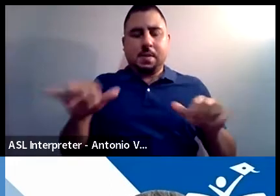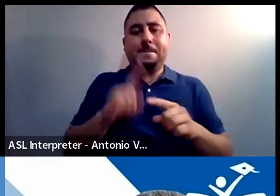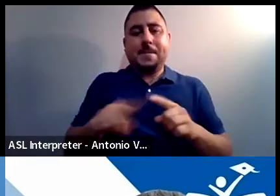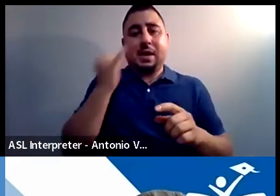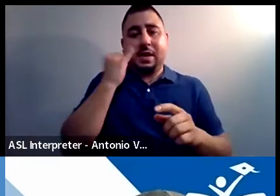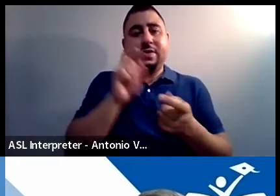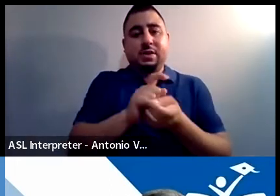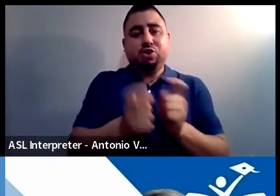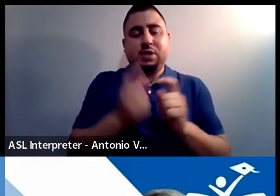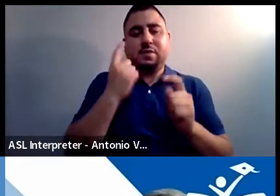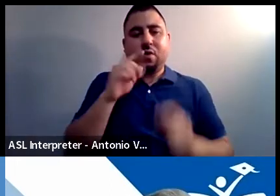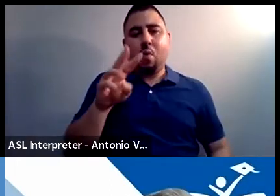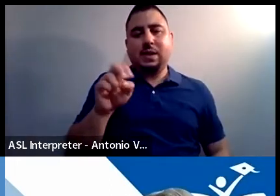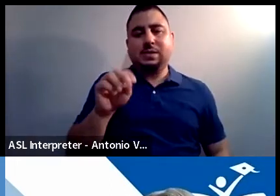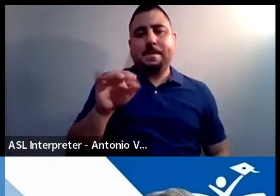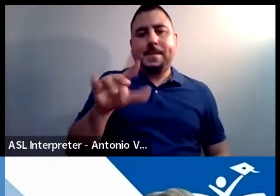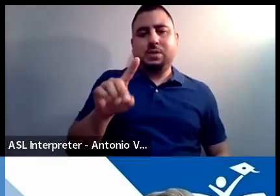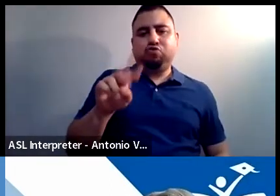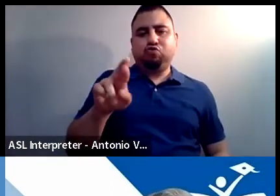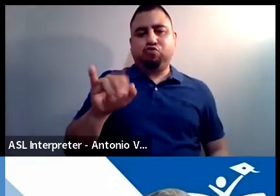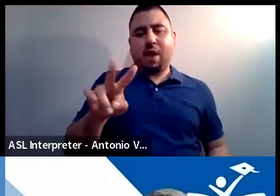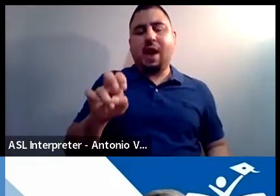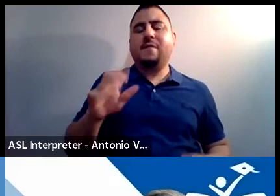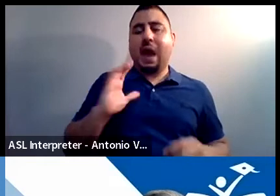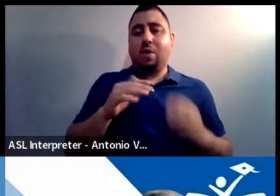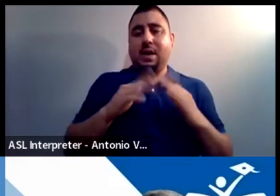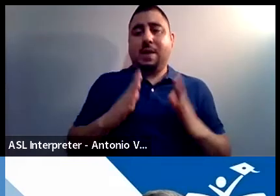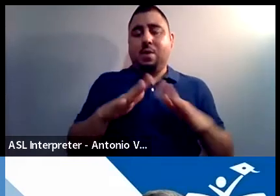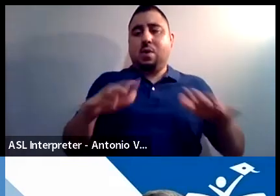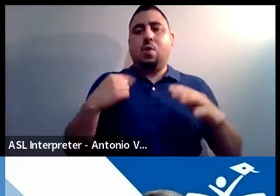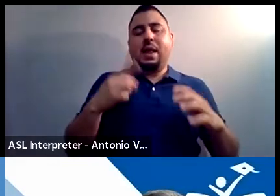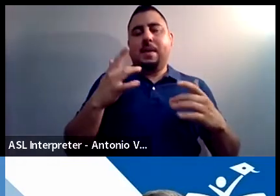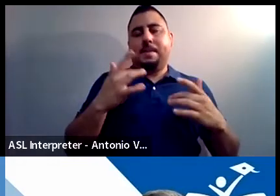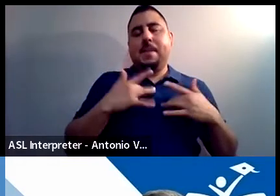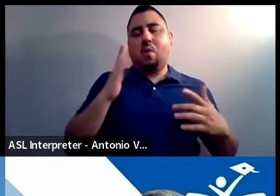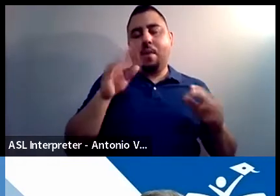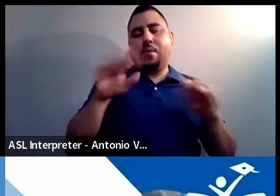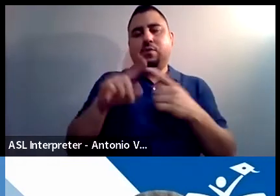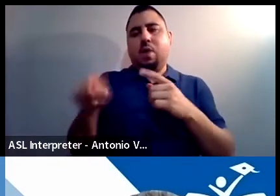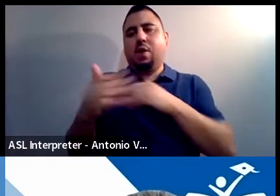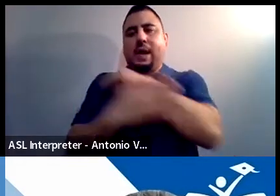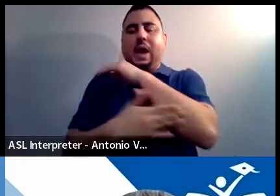change goes through for West Wind Drive and the rest of our neighborhood, we will likely look into moving to another county altogether. Thank you.